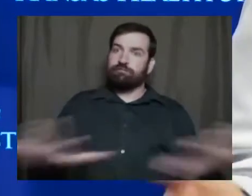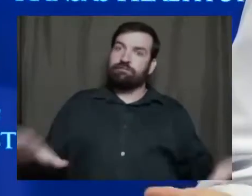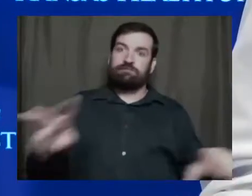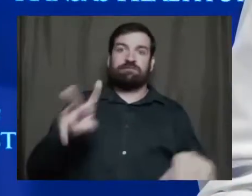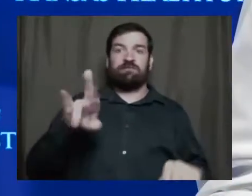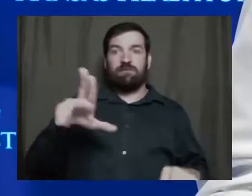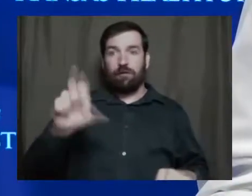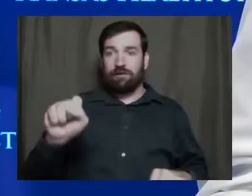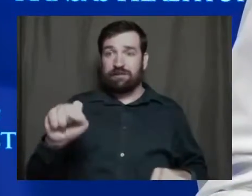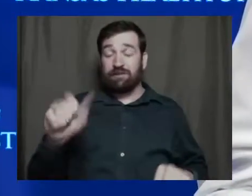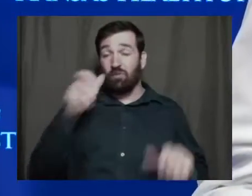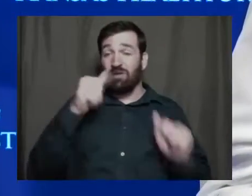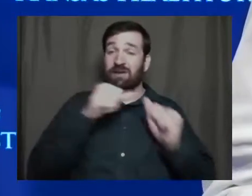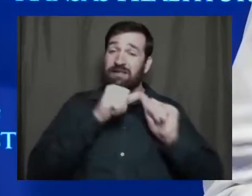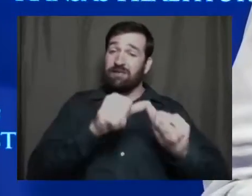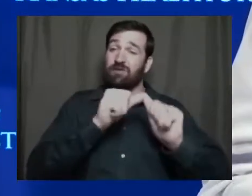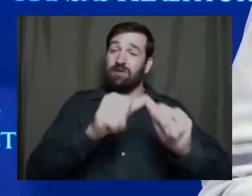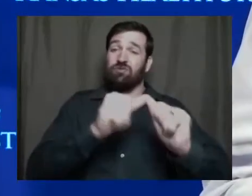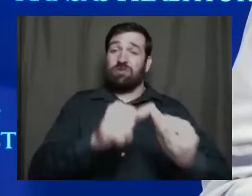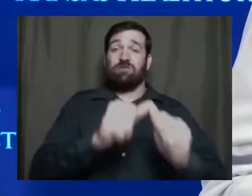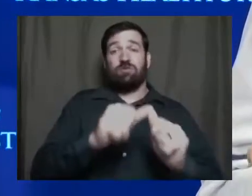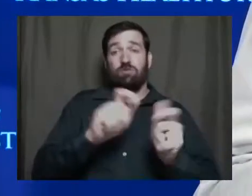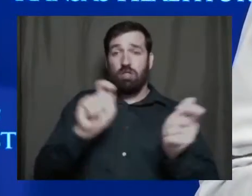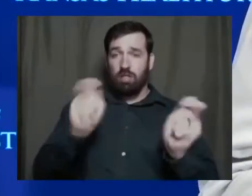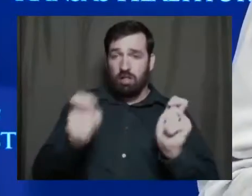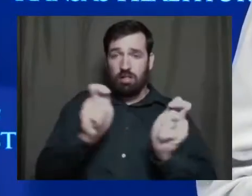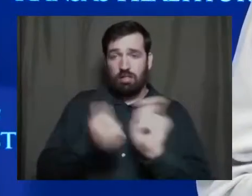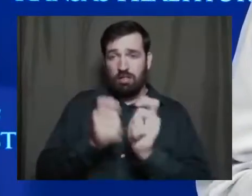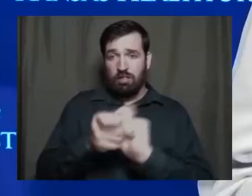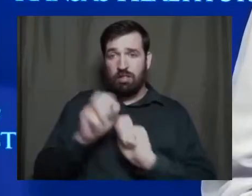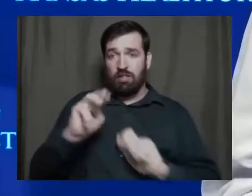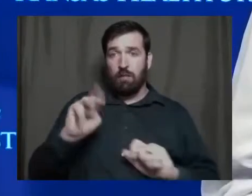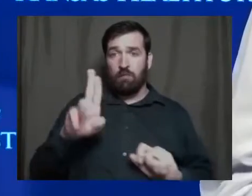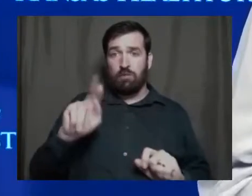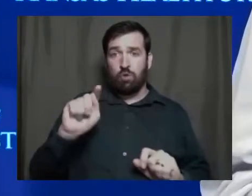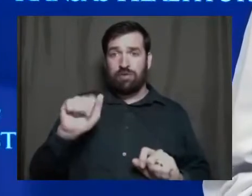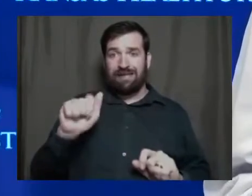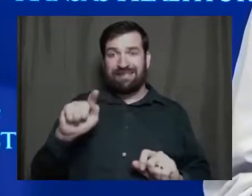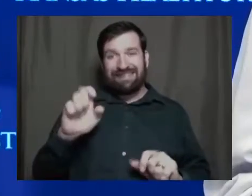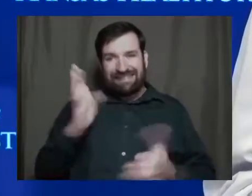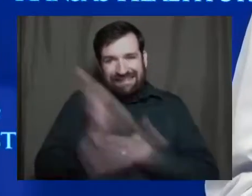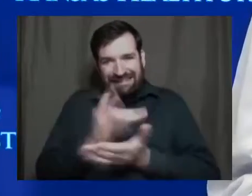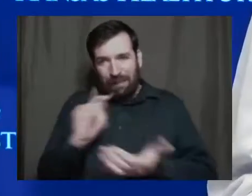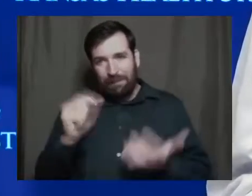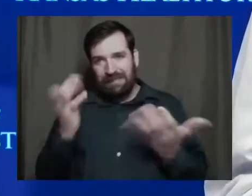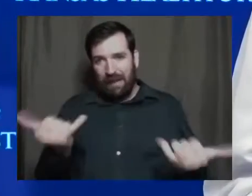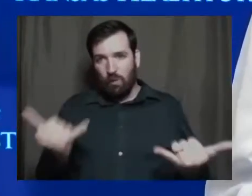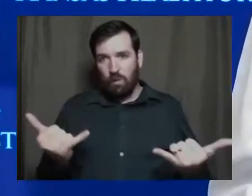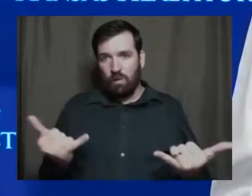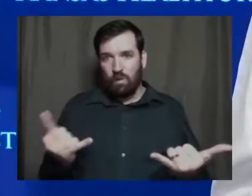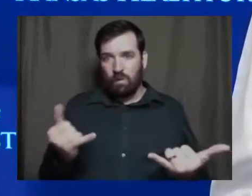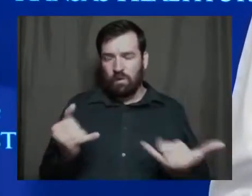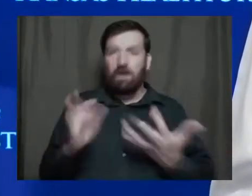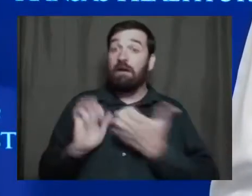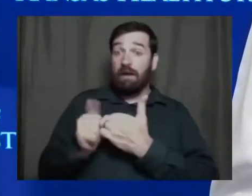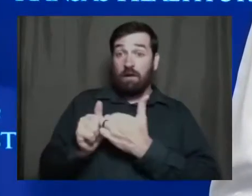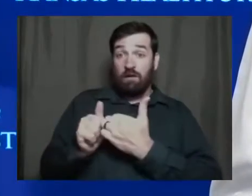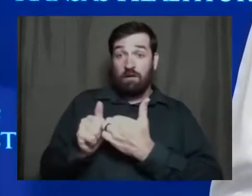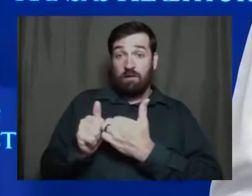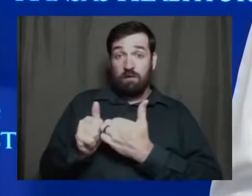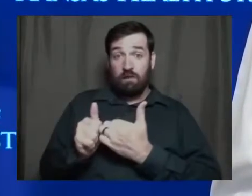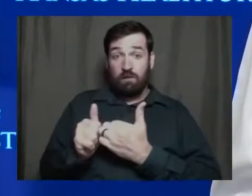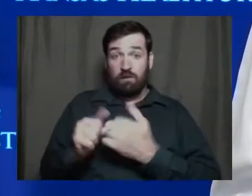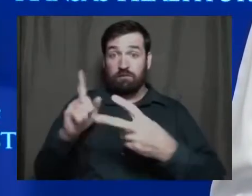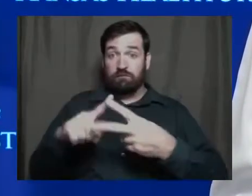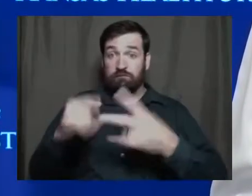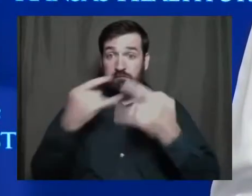just going to continue to allow it to mutate. So let's stop COVID now. Stop COVID now. How do you do it? Get your masks on.